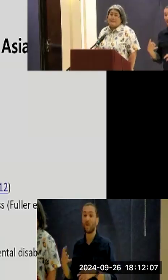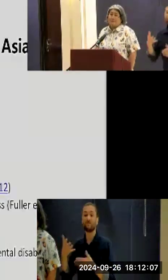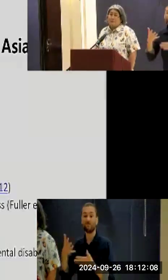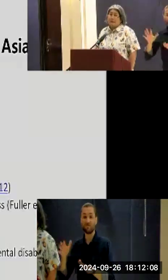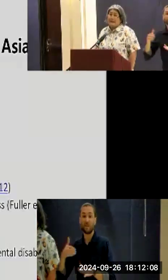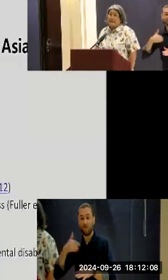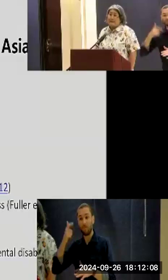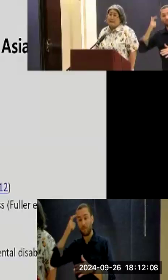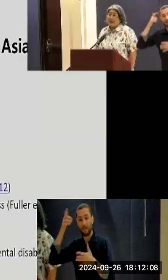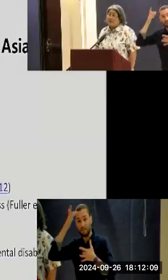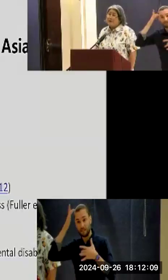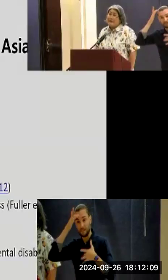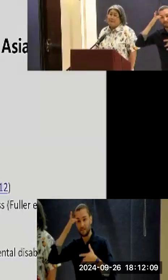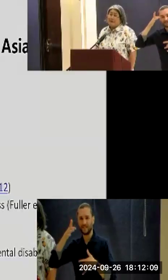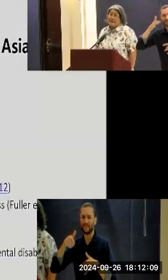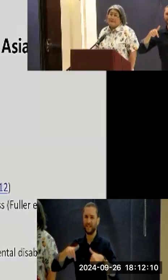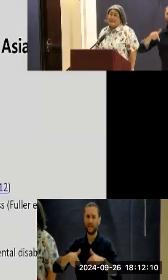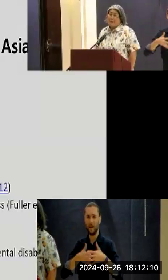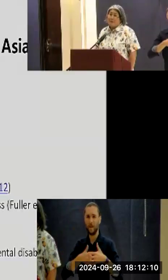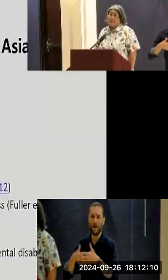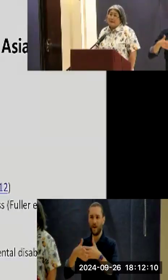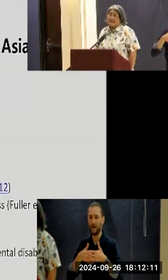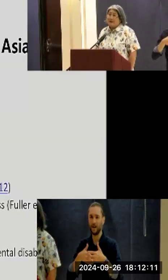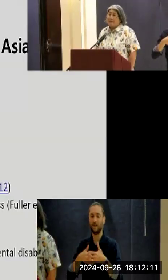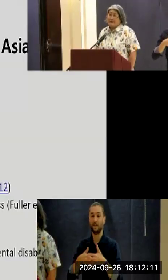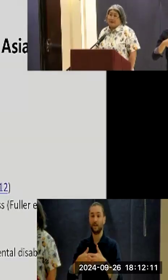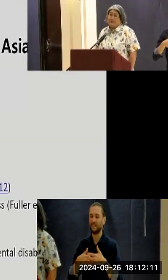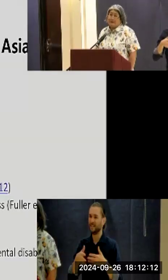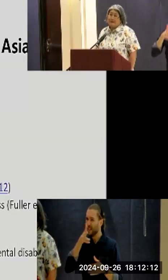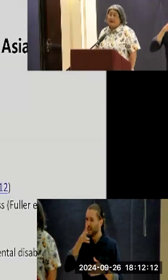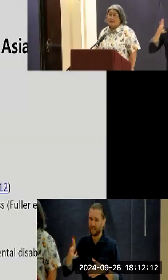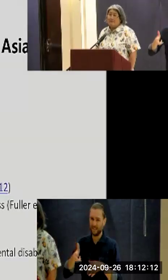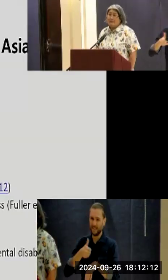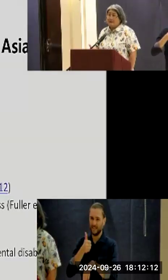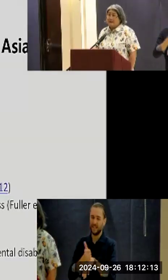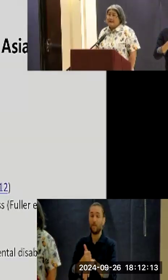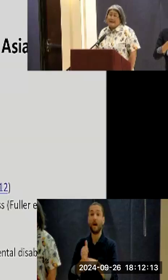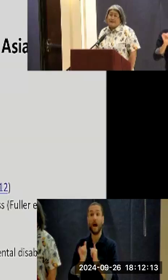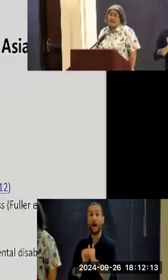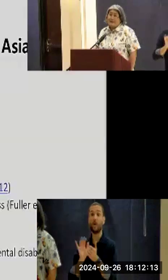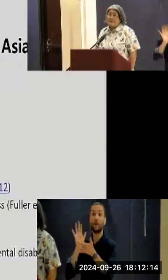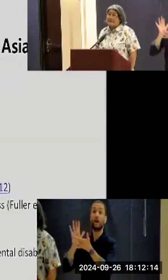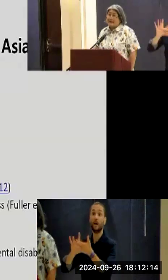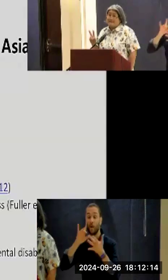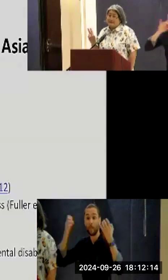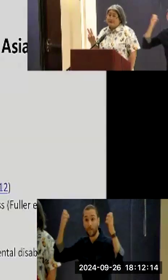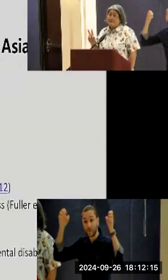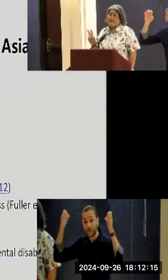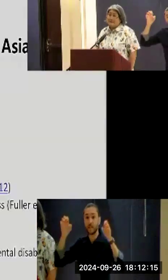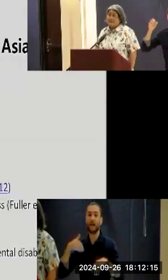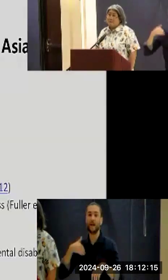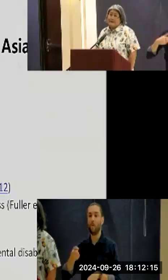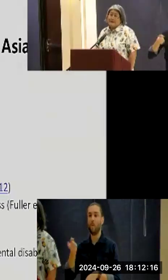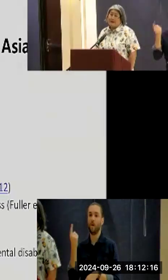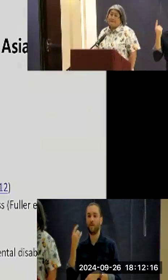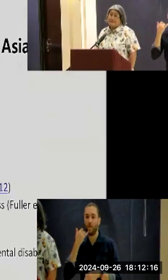system where we only have one number, 911, to call for help. Other Asian countries have two numbers,